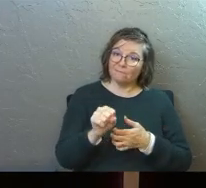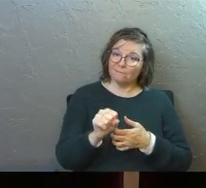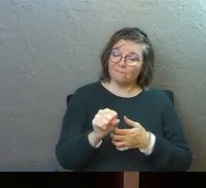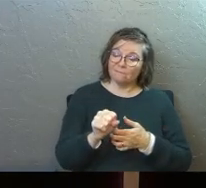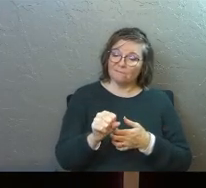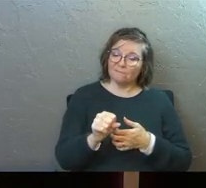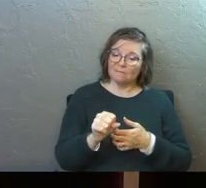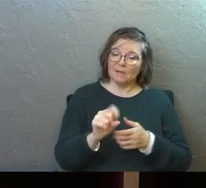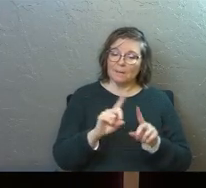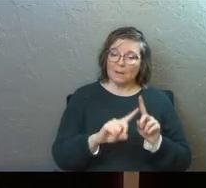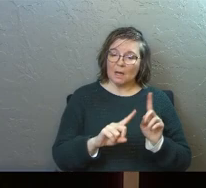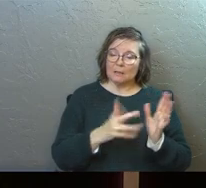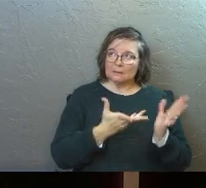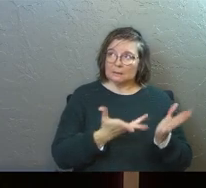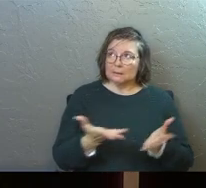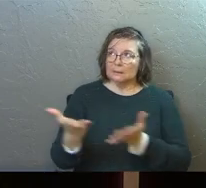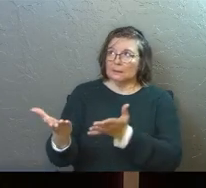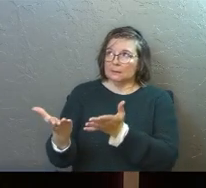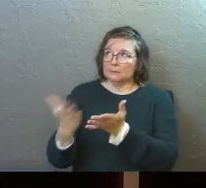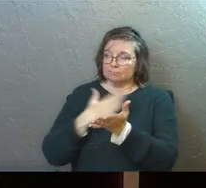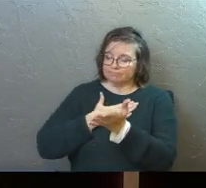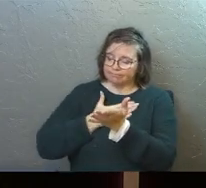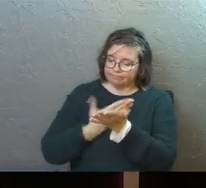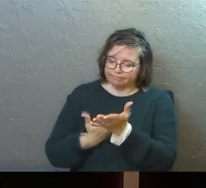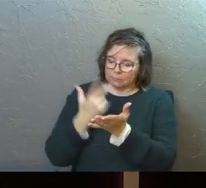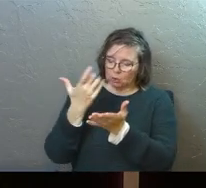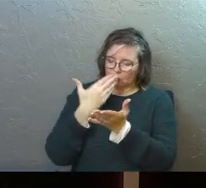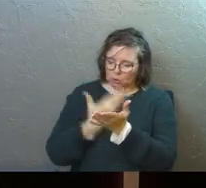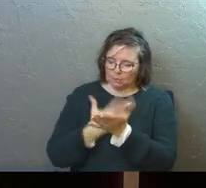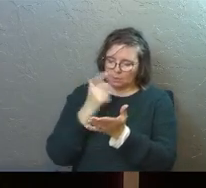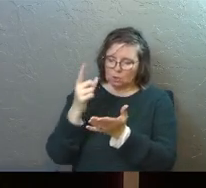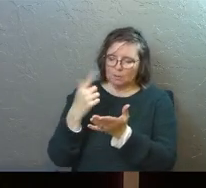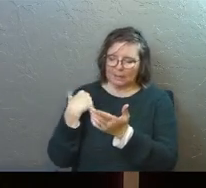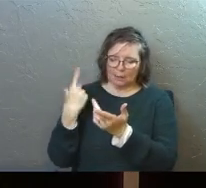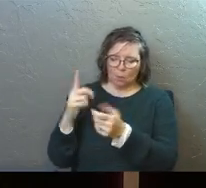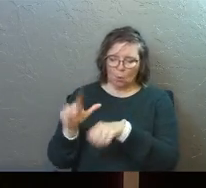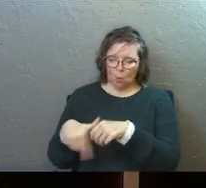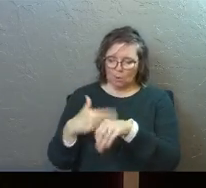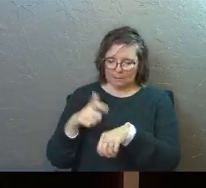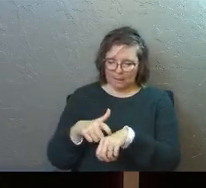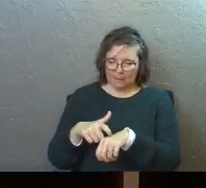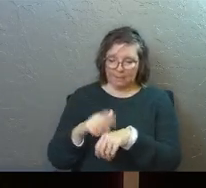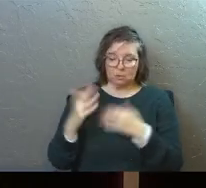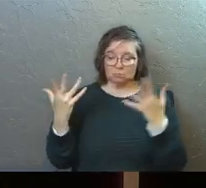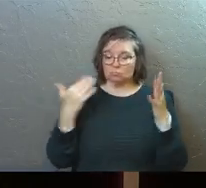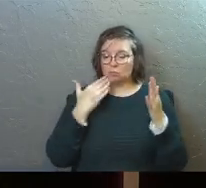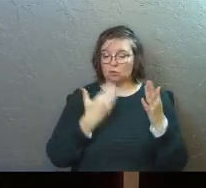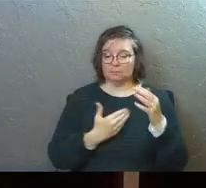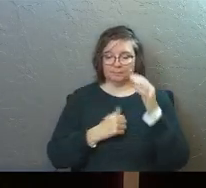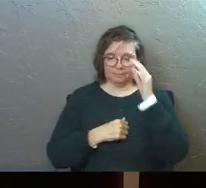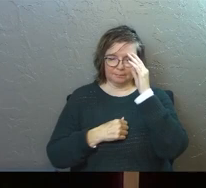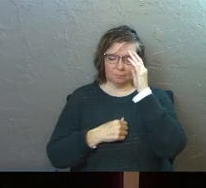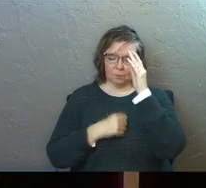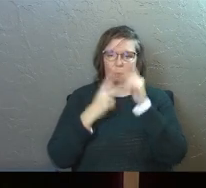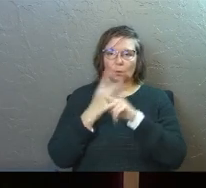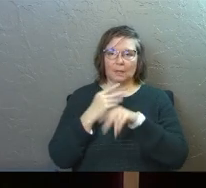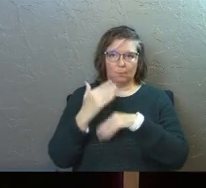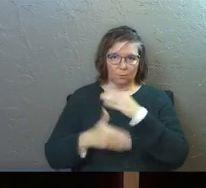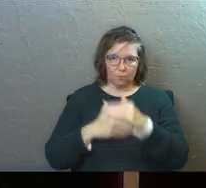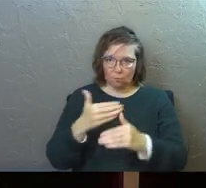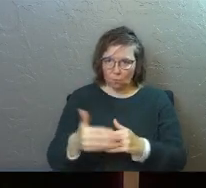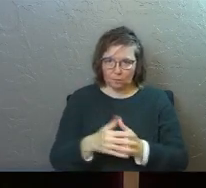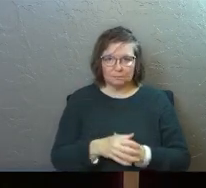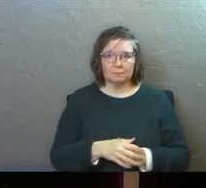issue. Here you go, Lord, because you're good. And because you're good and because you've been here this whole time, it's all good. We're gonna keep moving